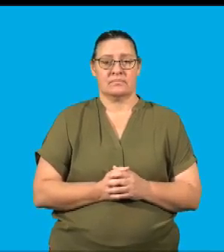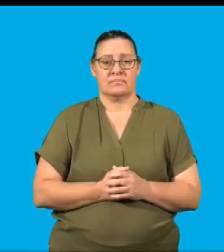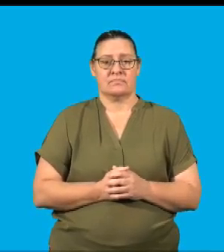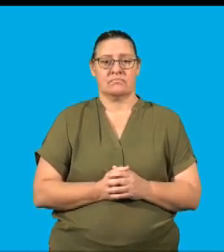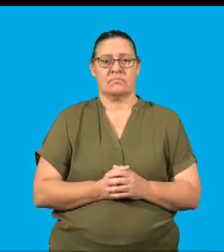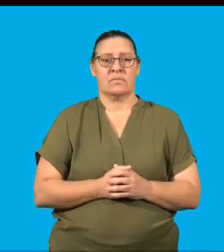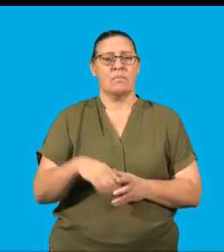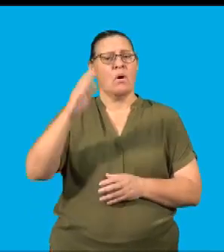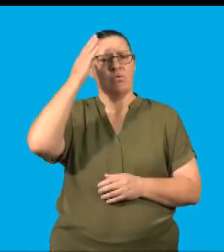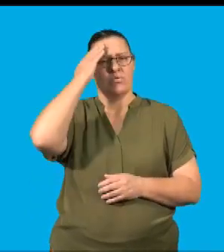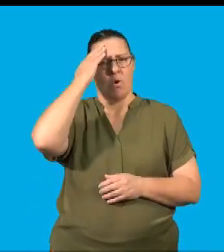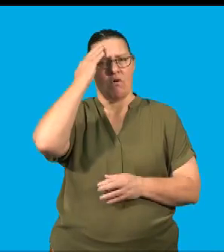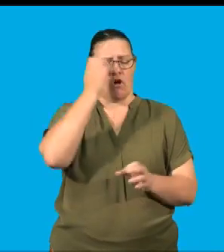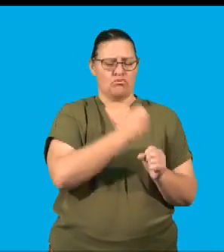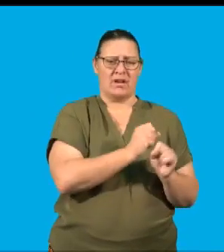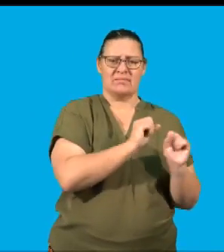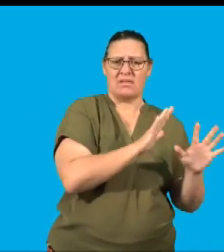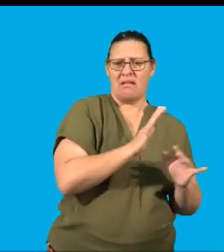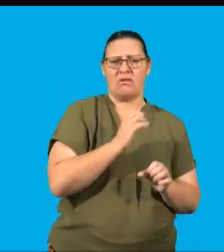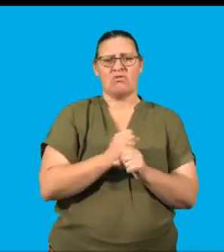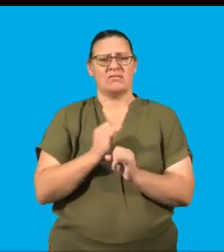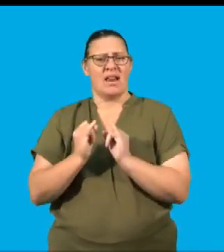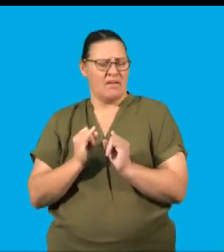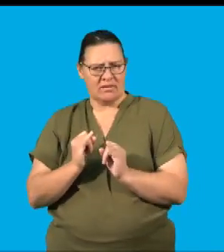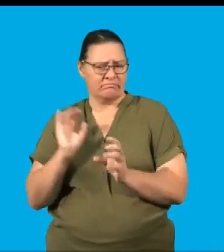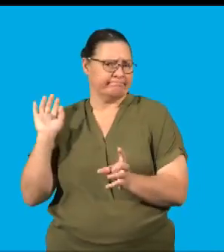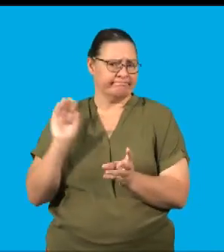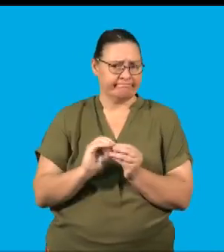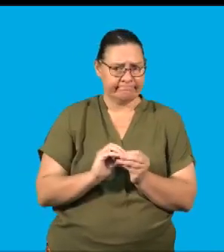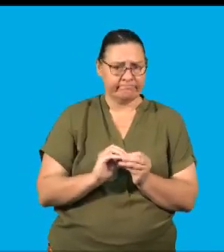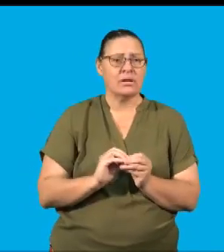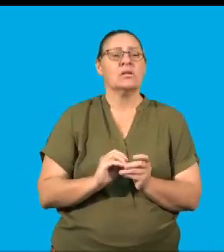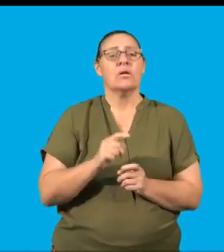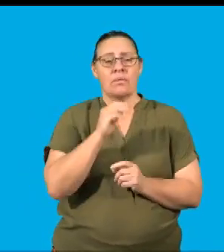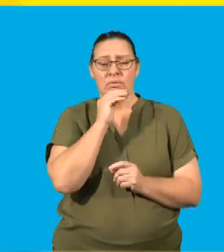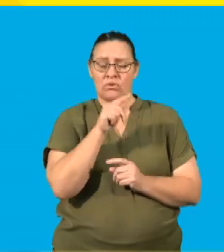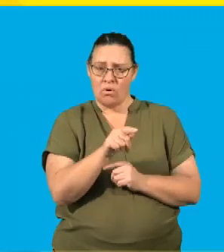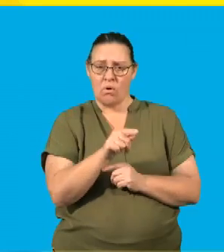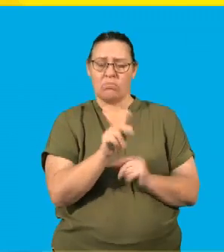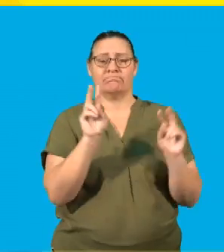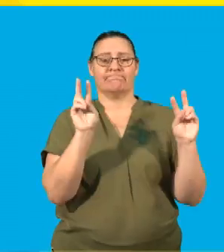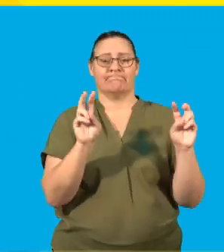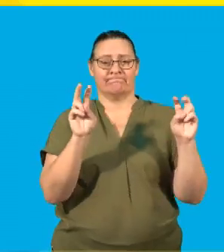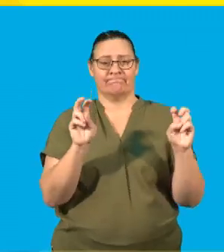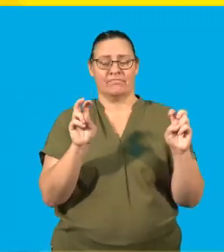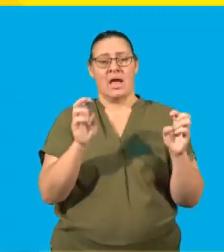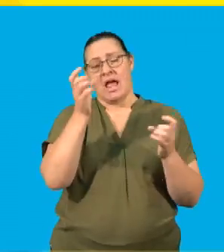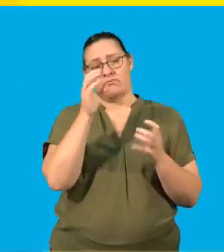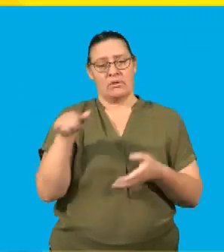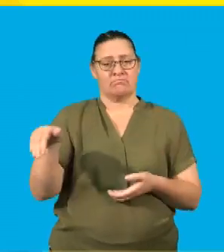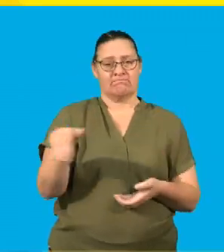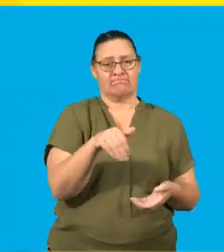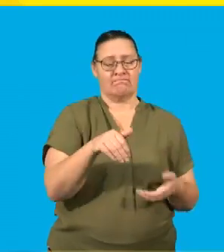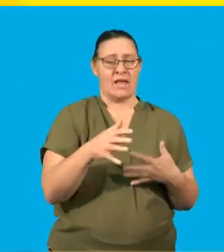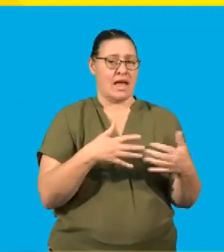What you should be knowing from grade 10 and grade 11, the beauty of this section is that it's actually a topic, data handling, that